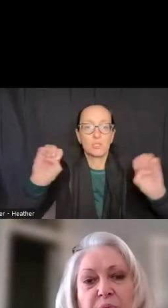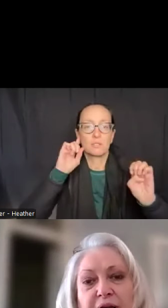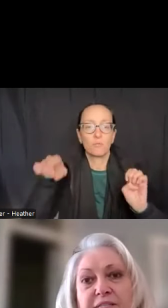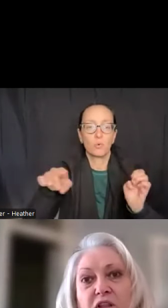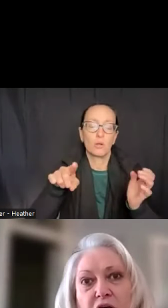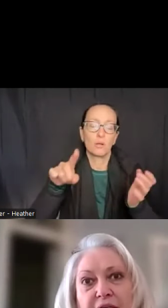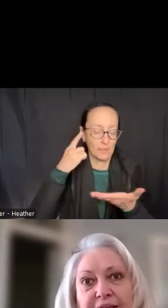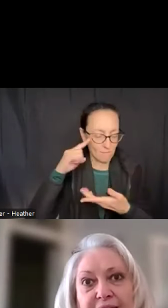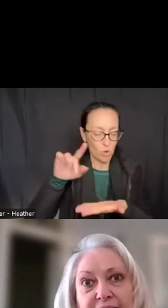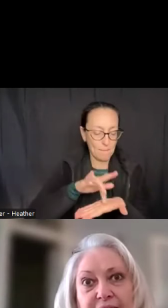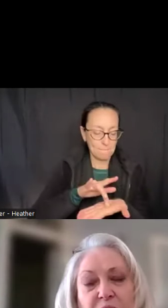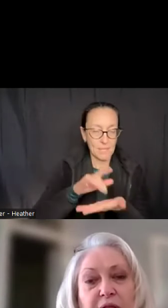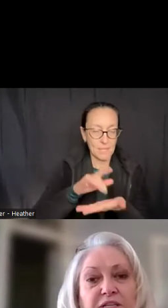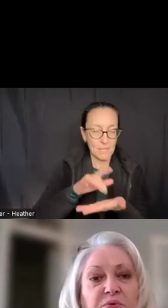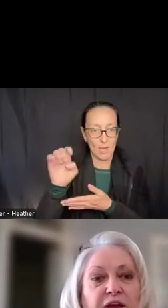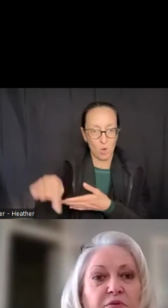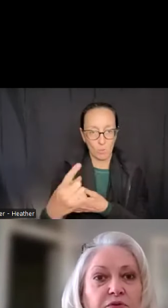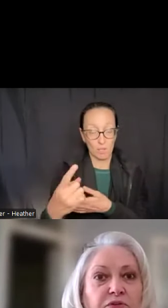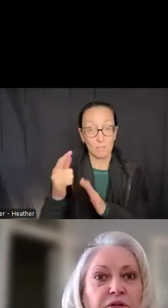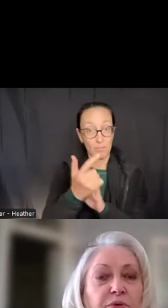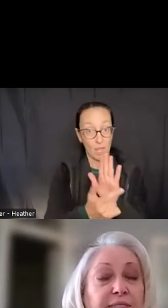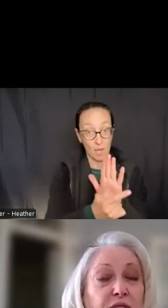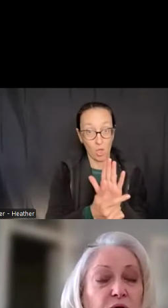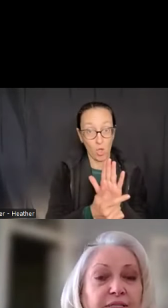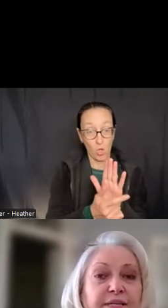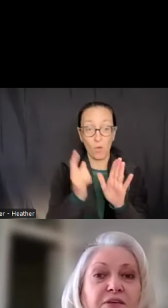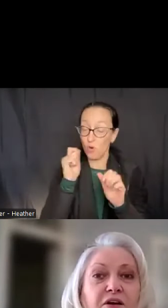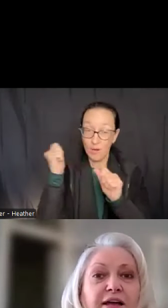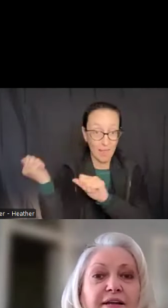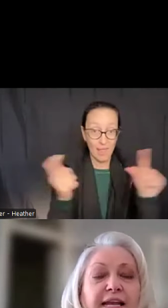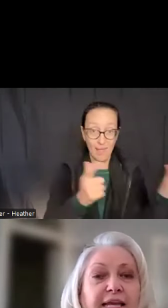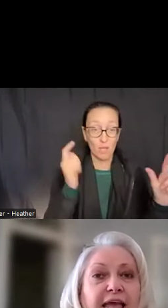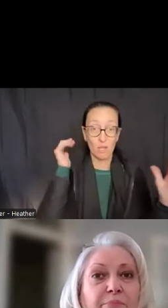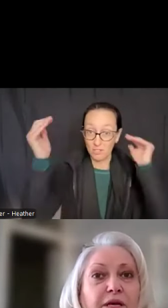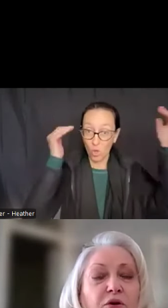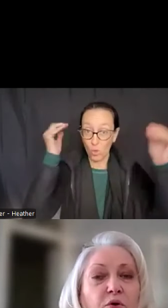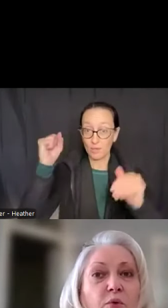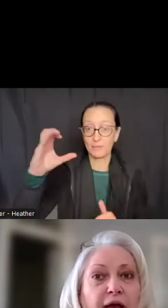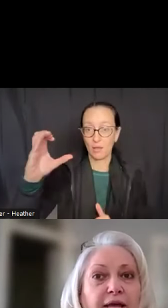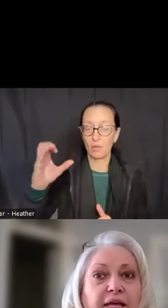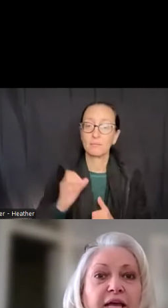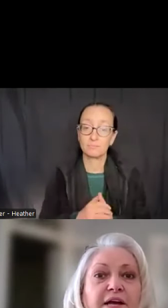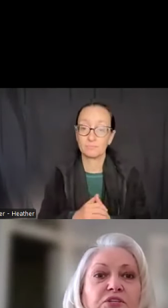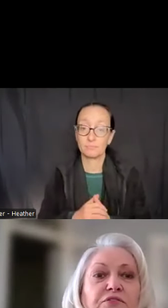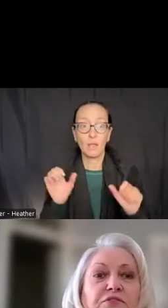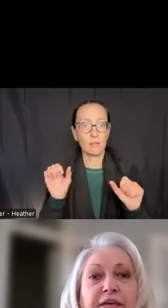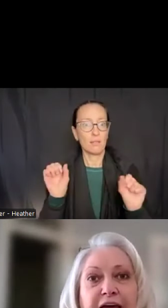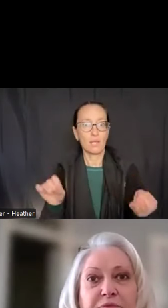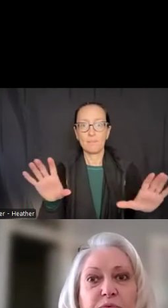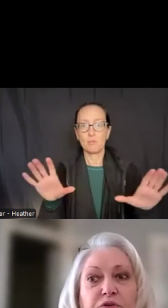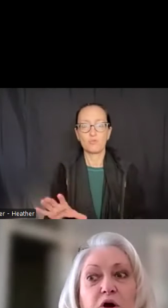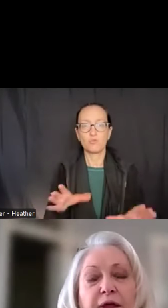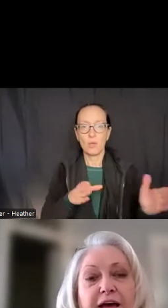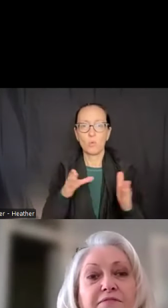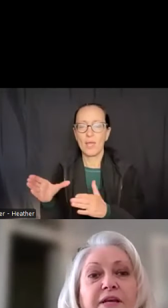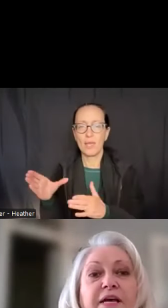care. But it is a law that exists and it applies to every person who is an adult in South Carolina. And it can be a great way to fill the